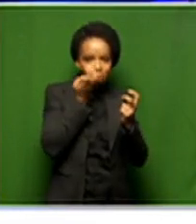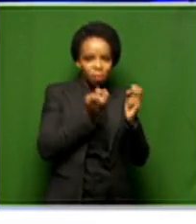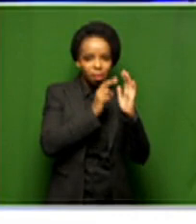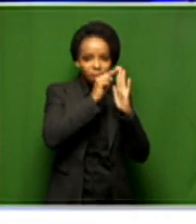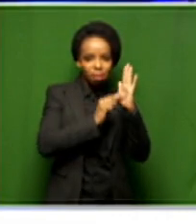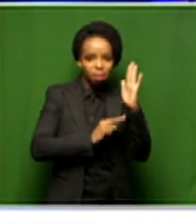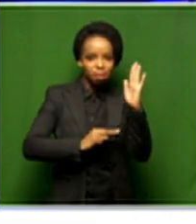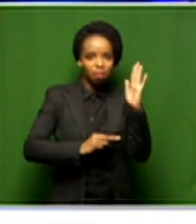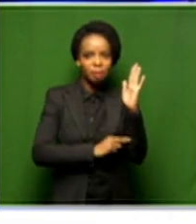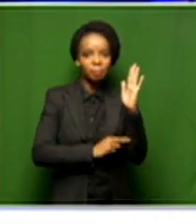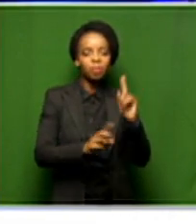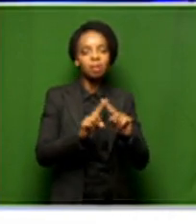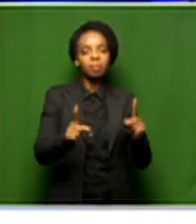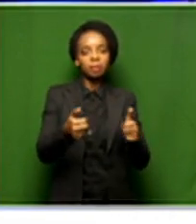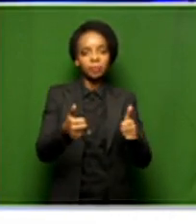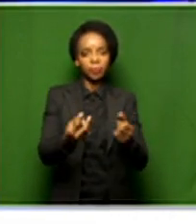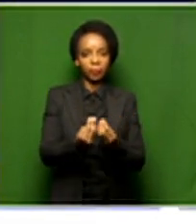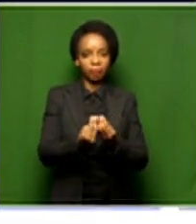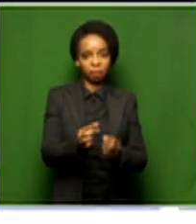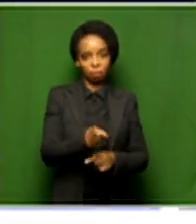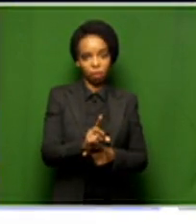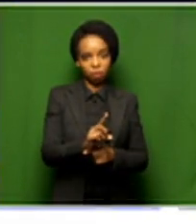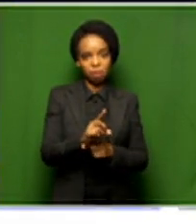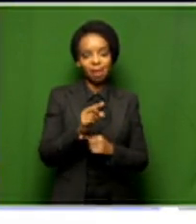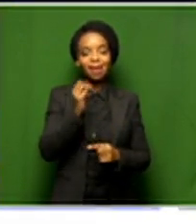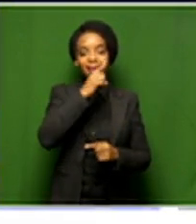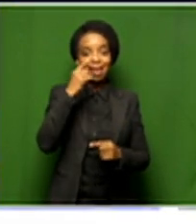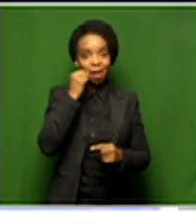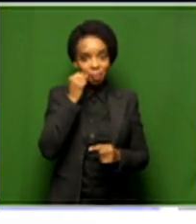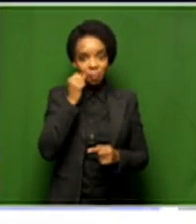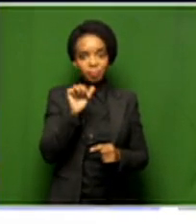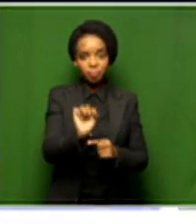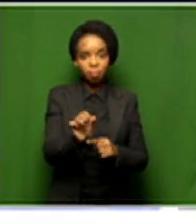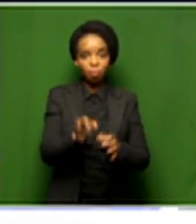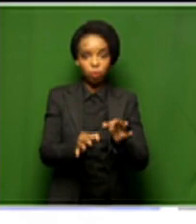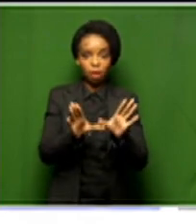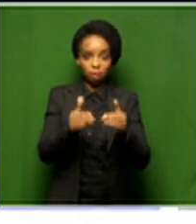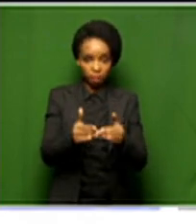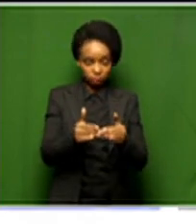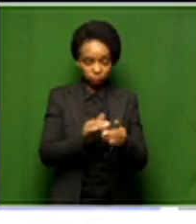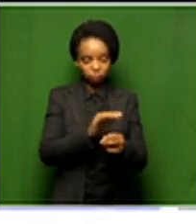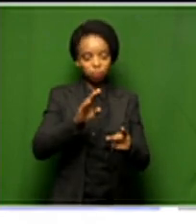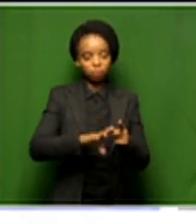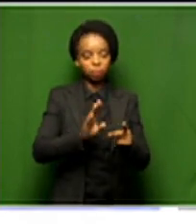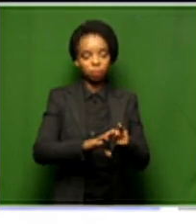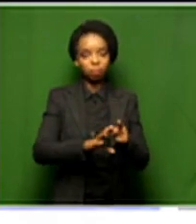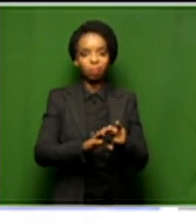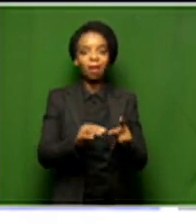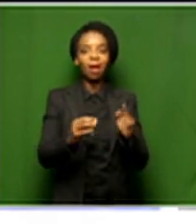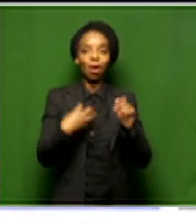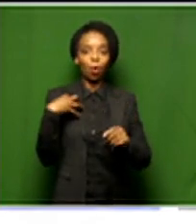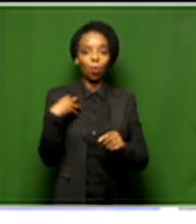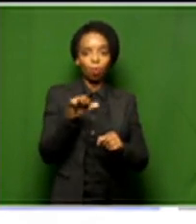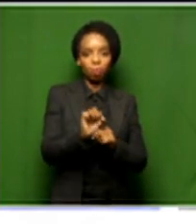ballot paper is that the logo and the name of the party are accentuated. and you are unlikely to